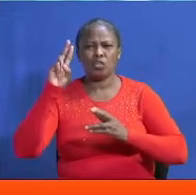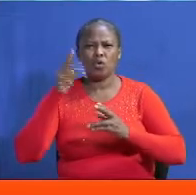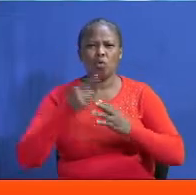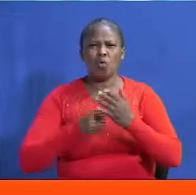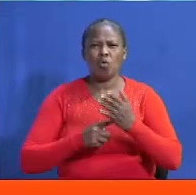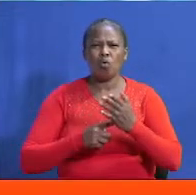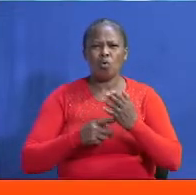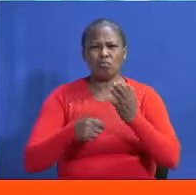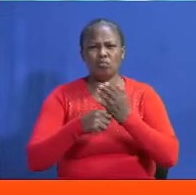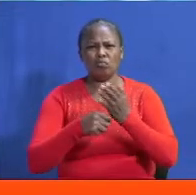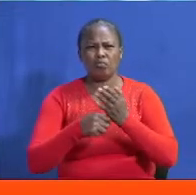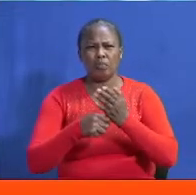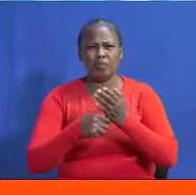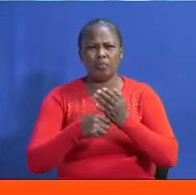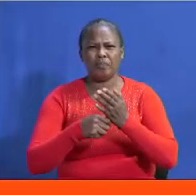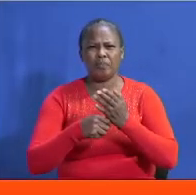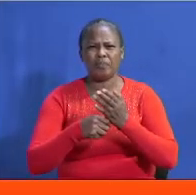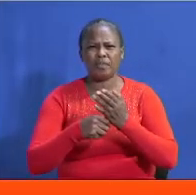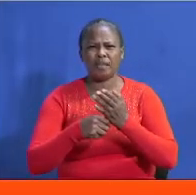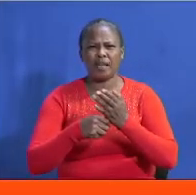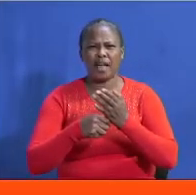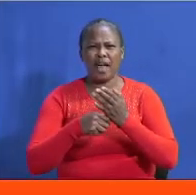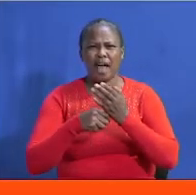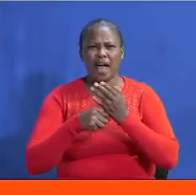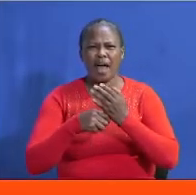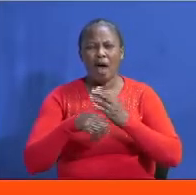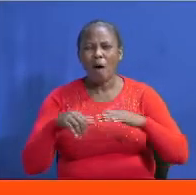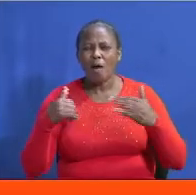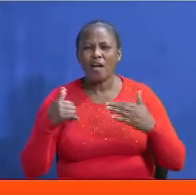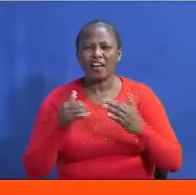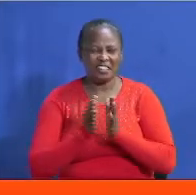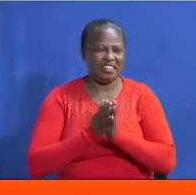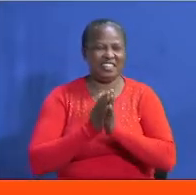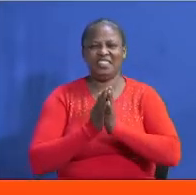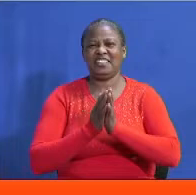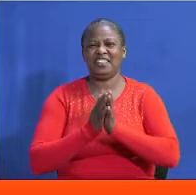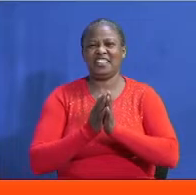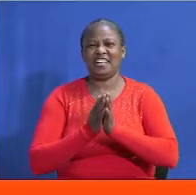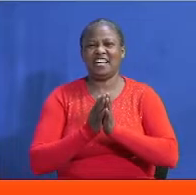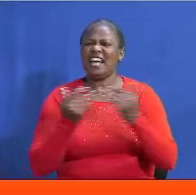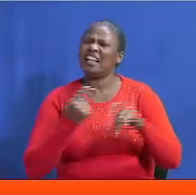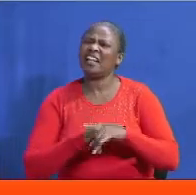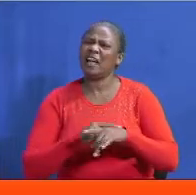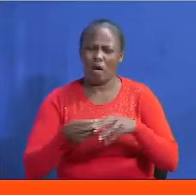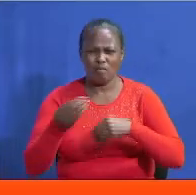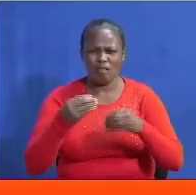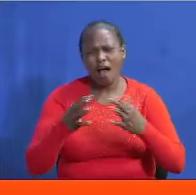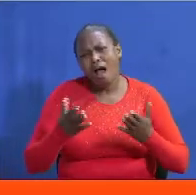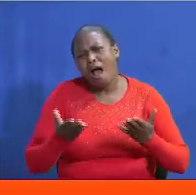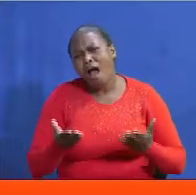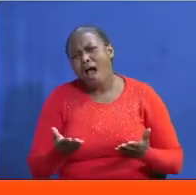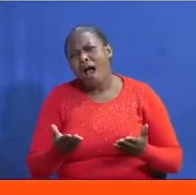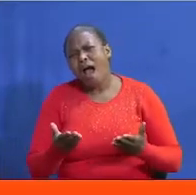using blockchain. All right. Yeah. All right. That's so interesting. Now, talking of elections, Anthony, how does